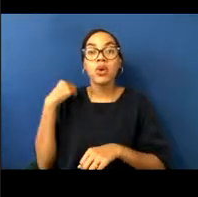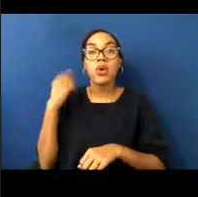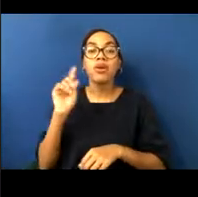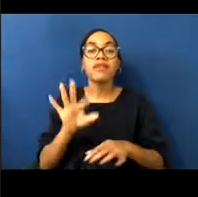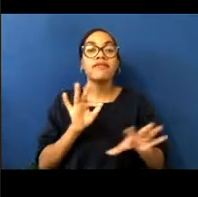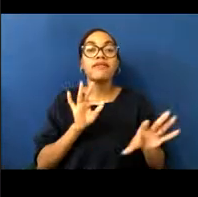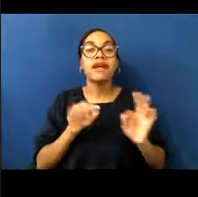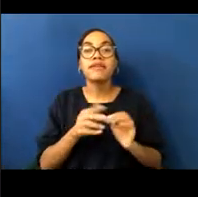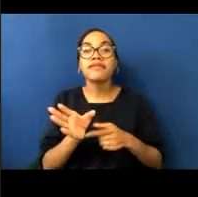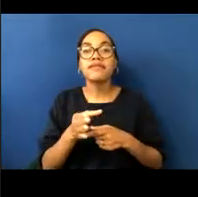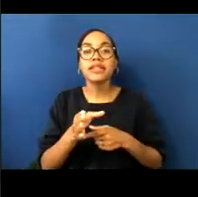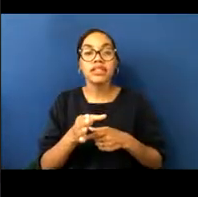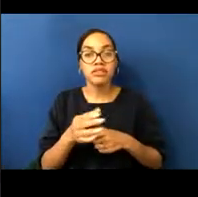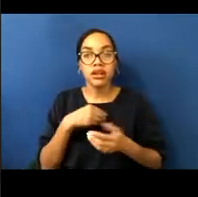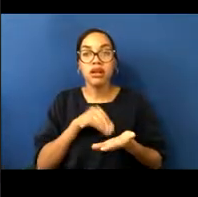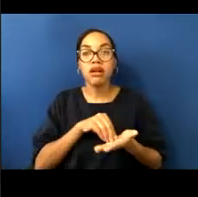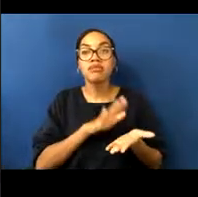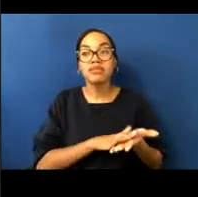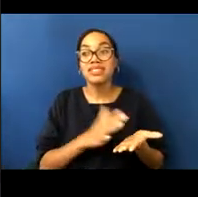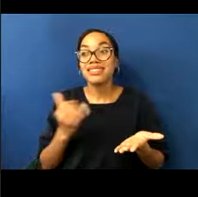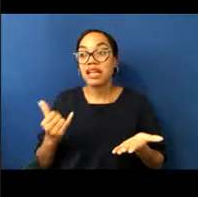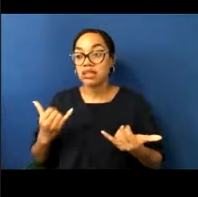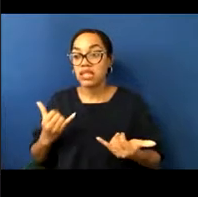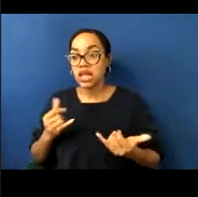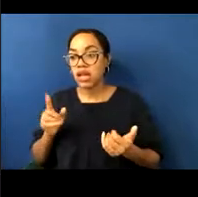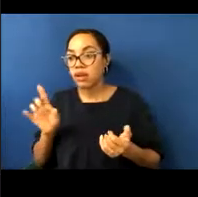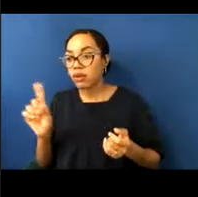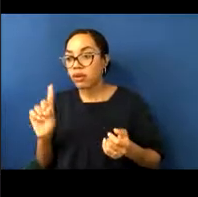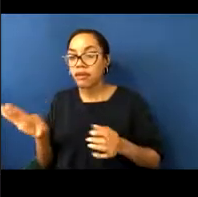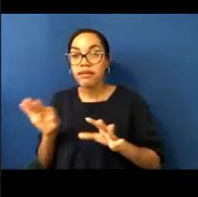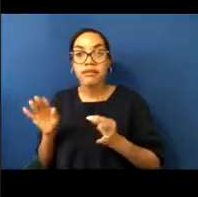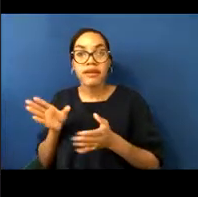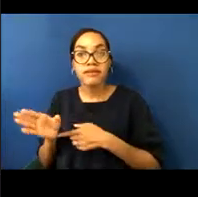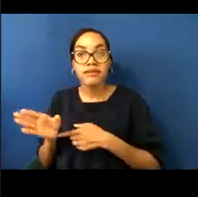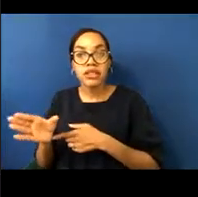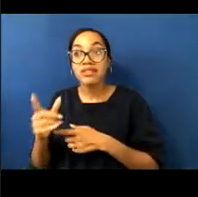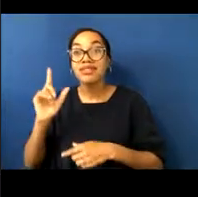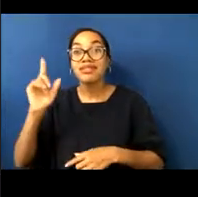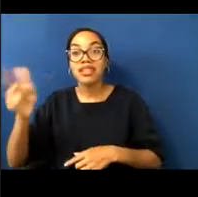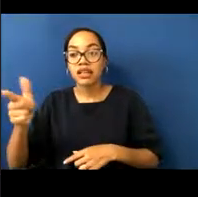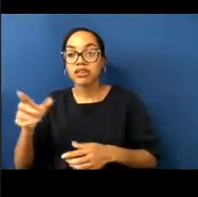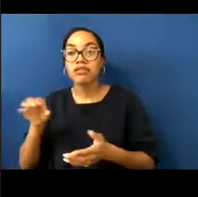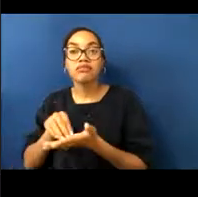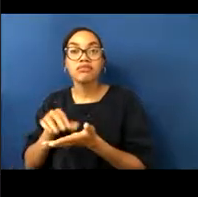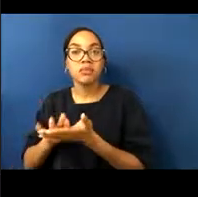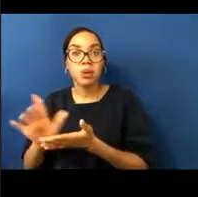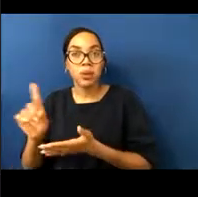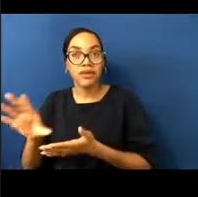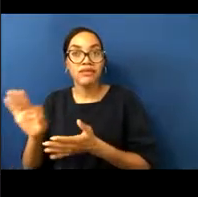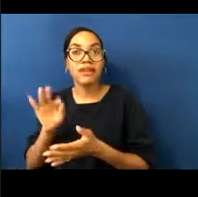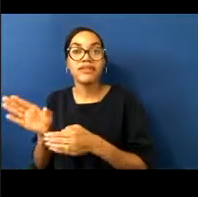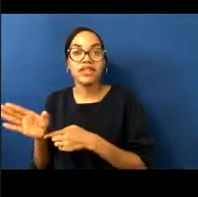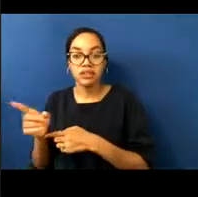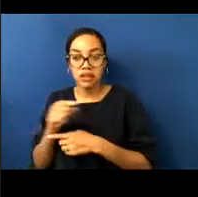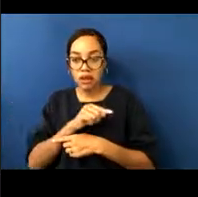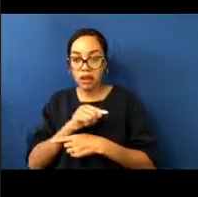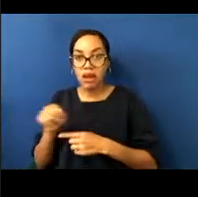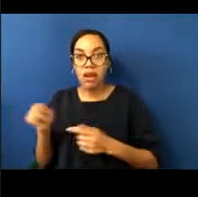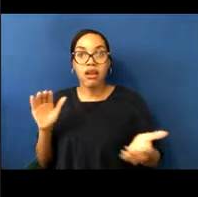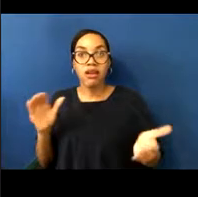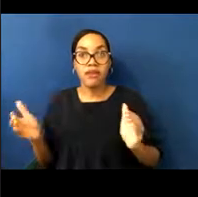So because fish are ectotherms or cold-blooded, we do expect them to move as ocean temperatures change, but ocean warming is not the